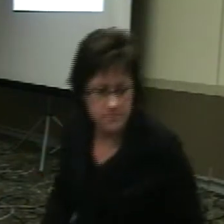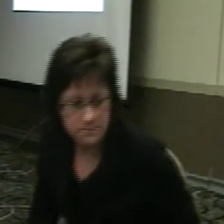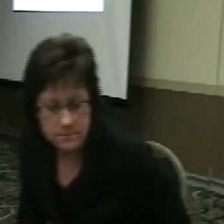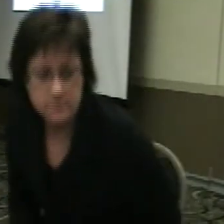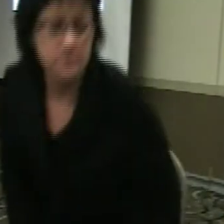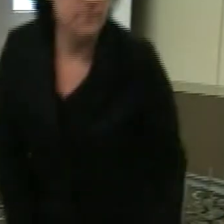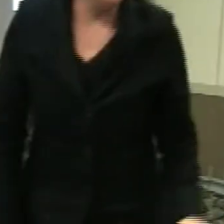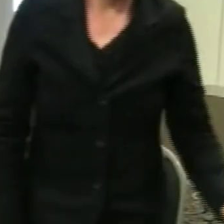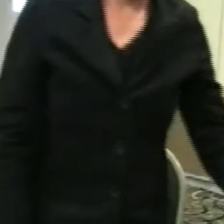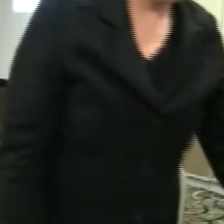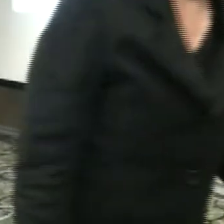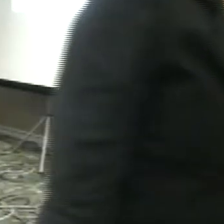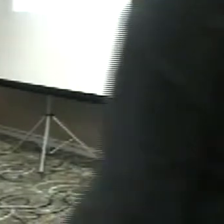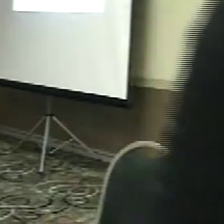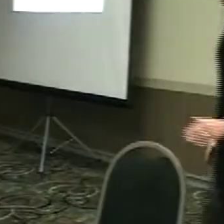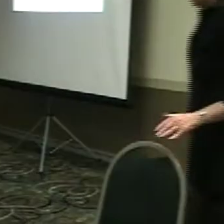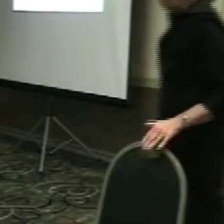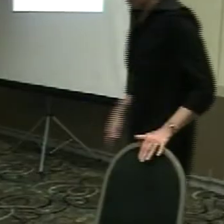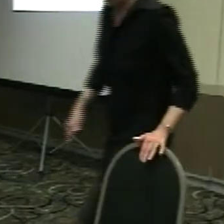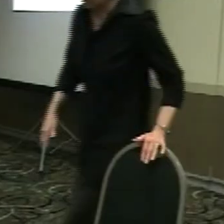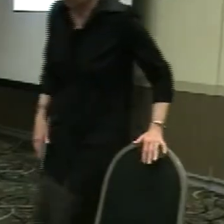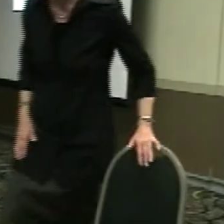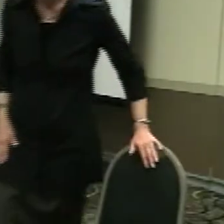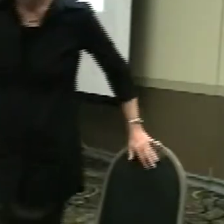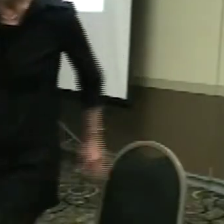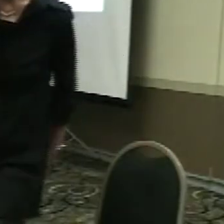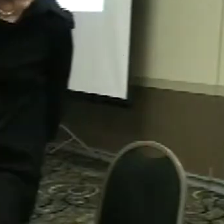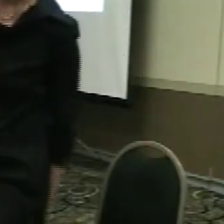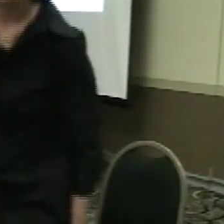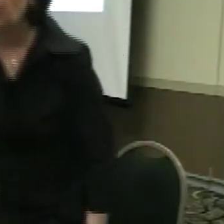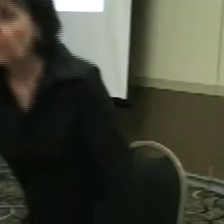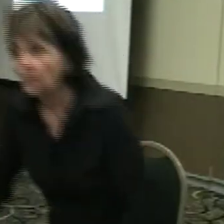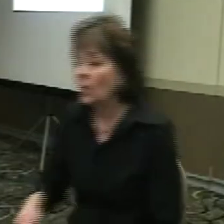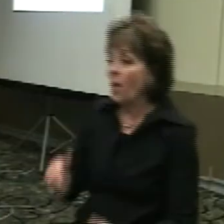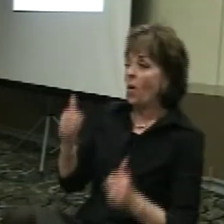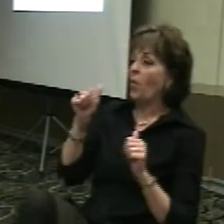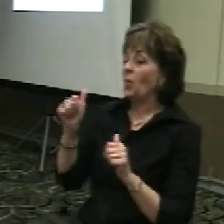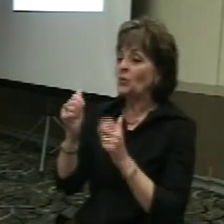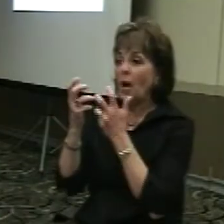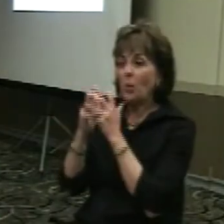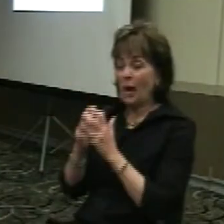Okay, so we're going to try to work out some way that she can do it. And the nice thing is our classes are at night, so we can turn the lights out and she can do it in the dark.